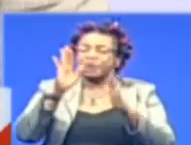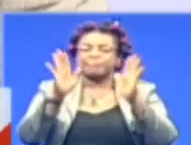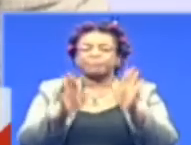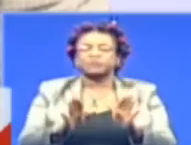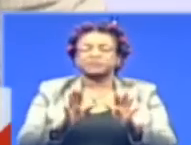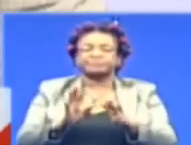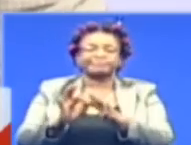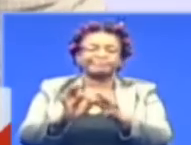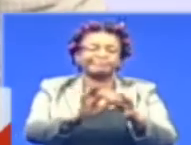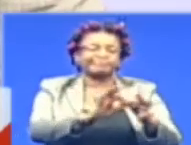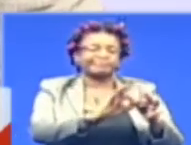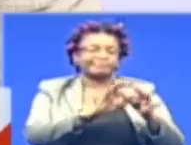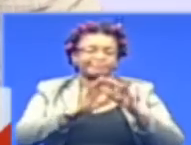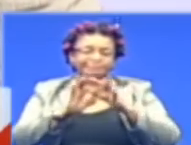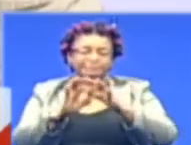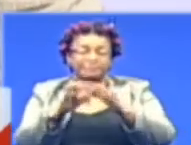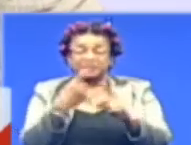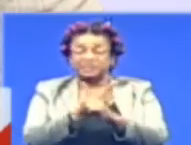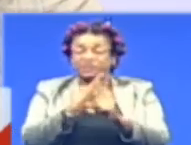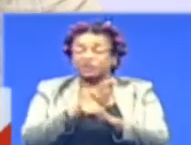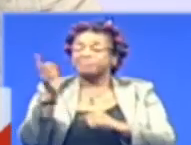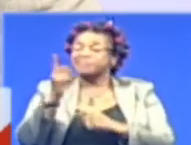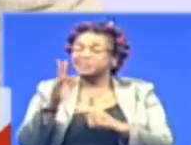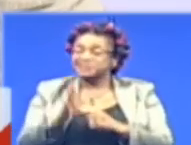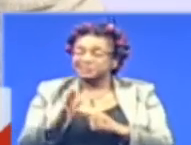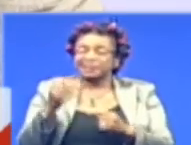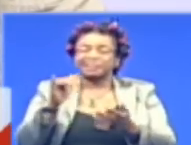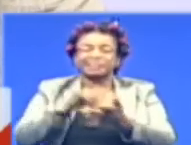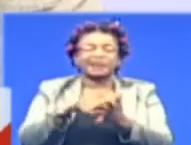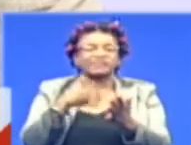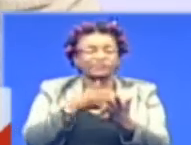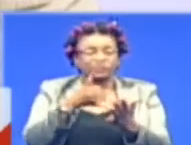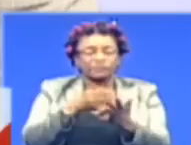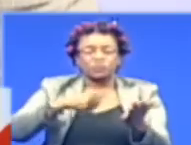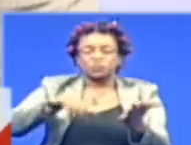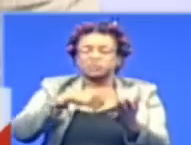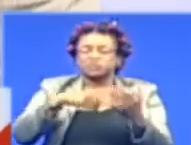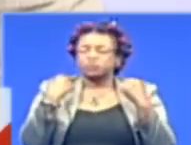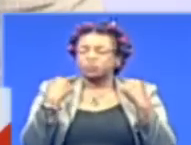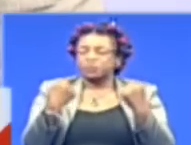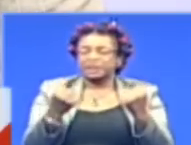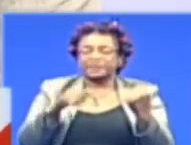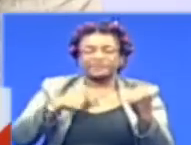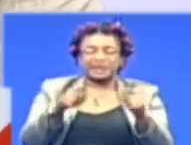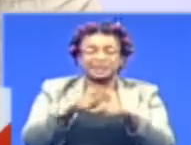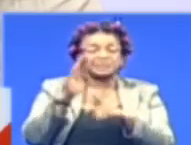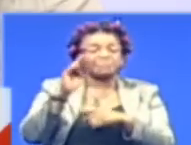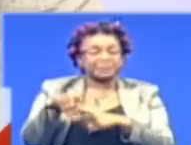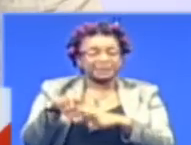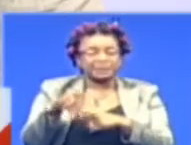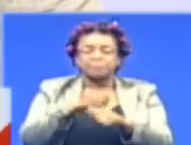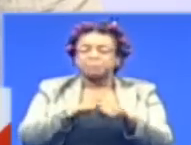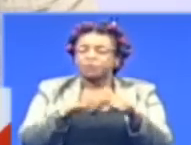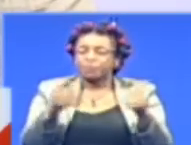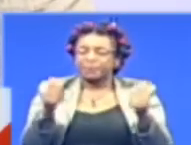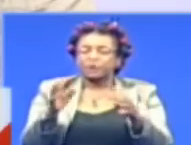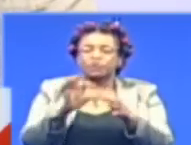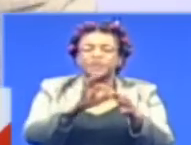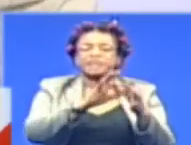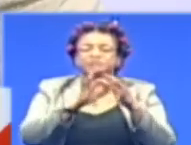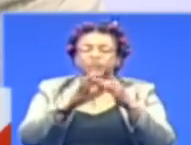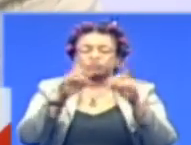several ministries which are involved, several players, we strongly feel as parliamentarians the proper coordination should be under the